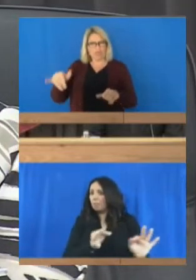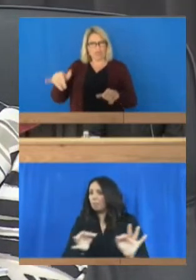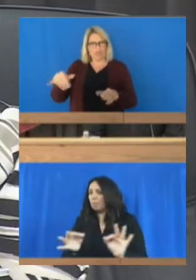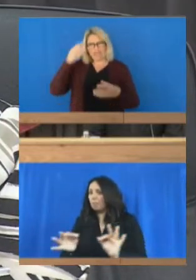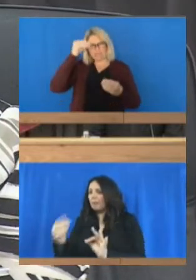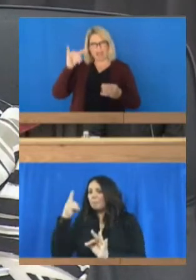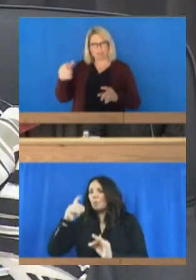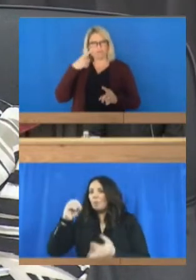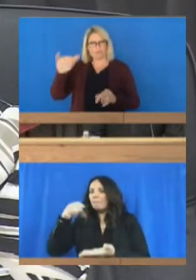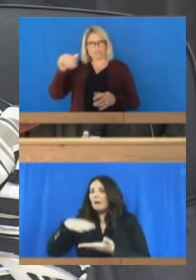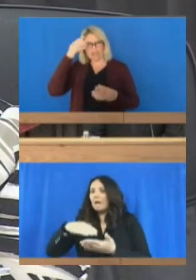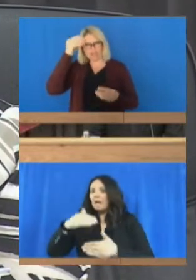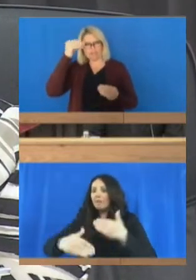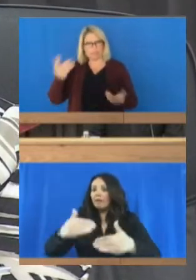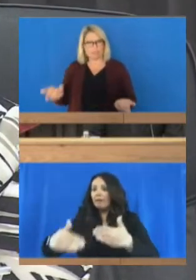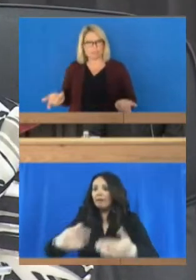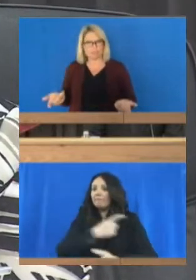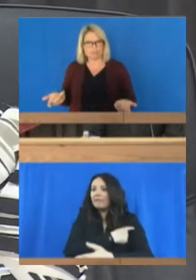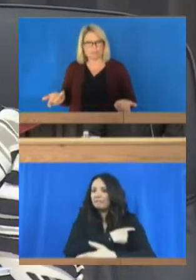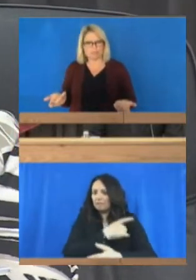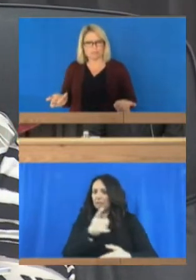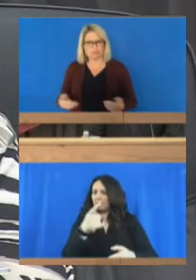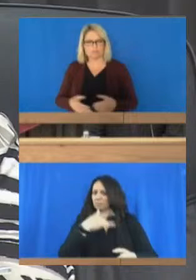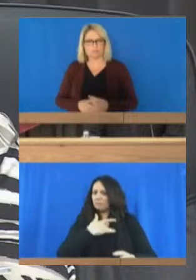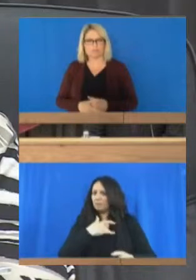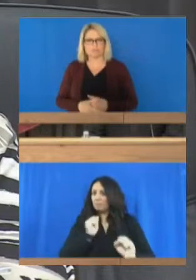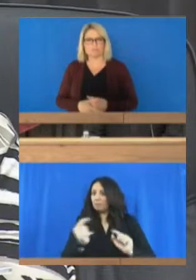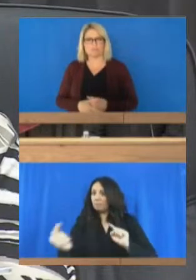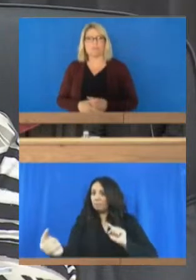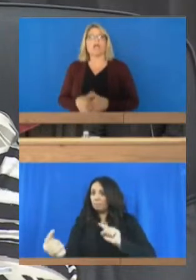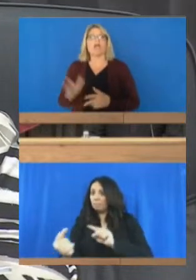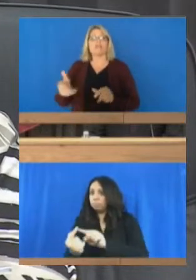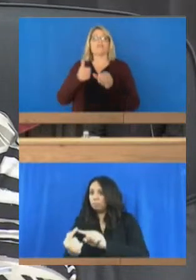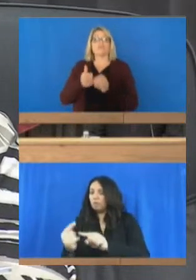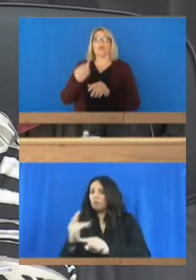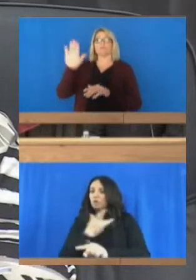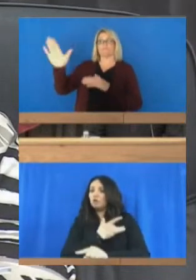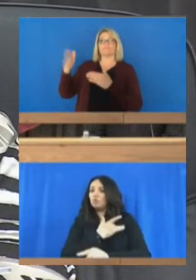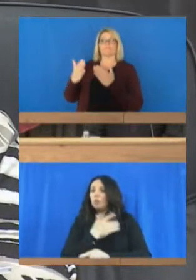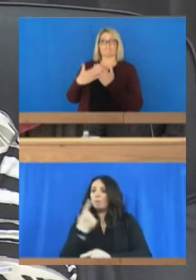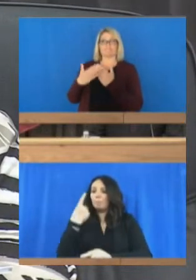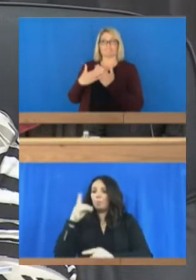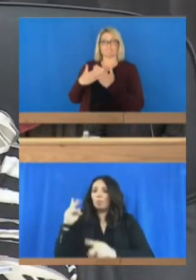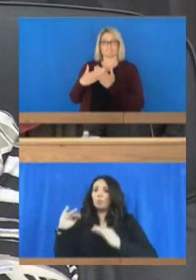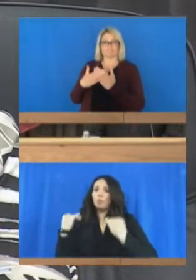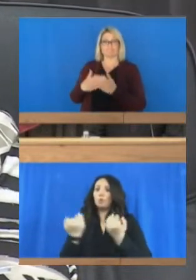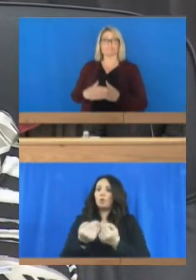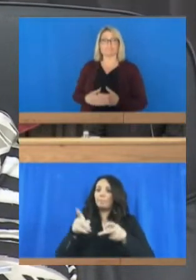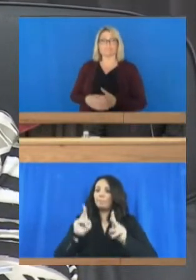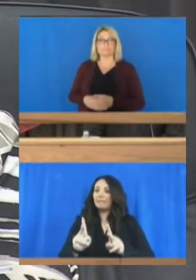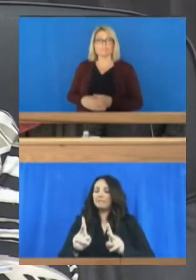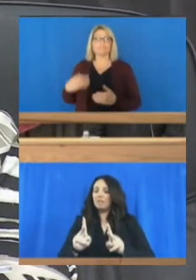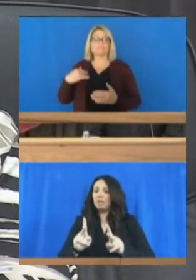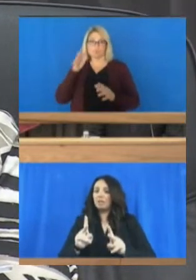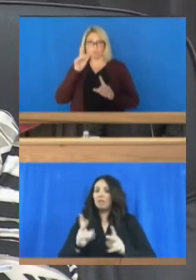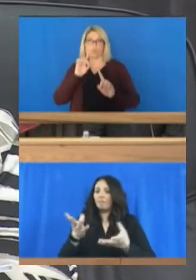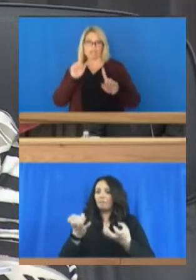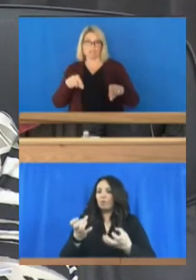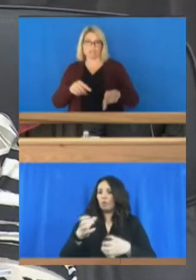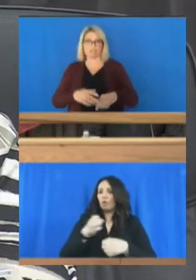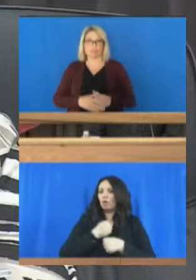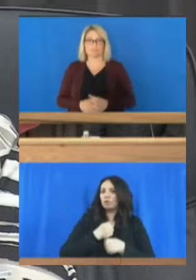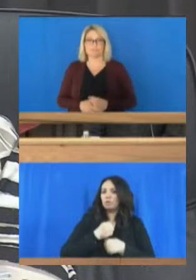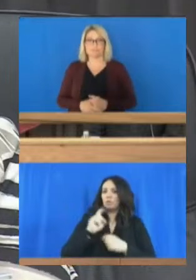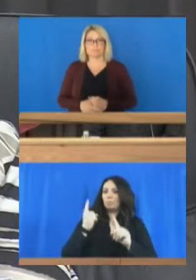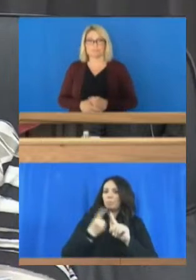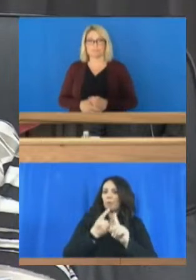say that whatever information has been given, I would follow the most cautious and conservative of that advice at this moment.